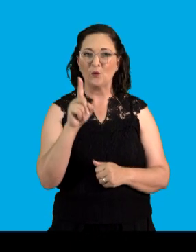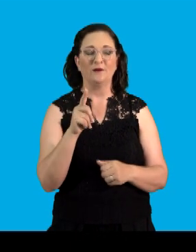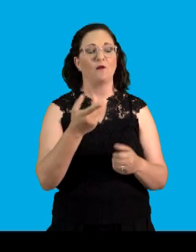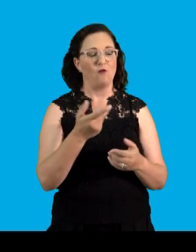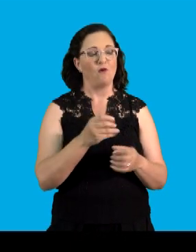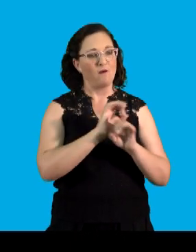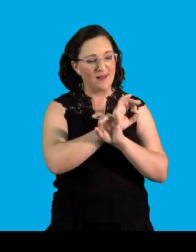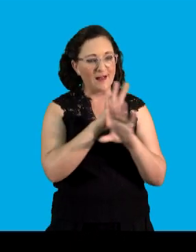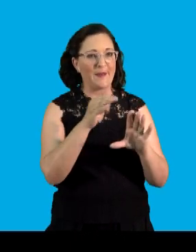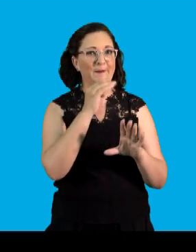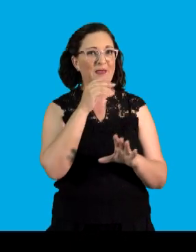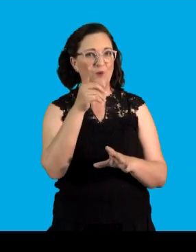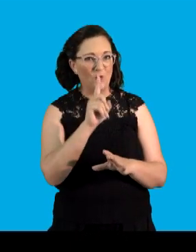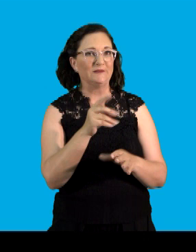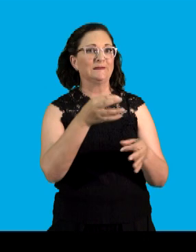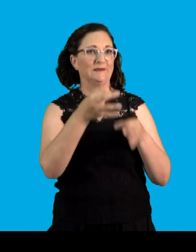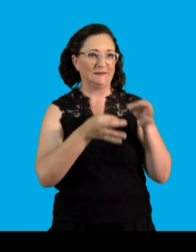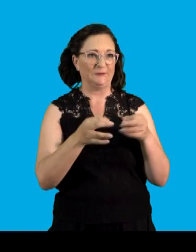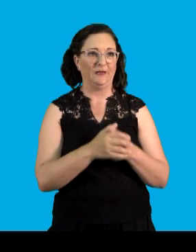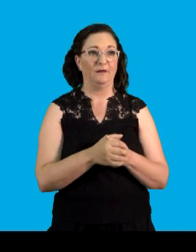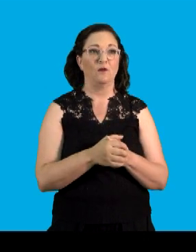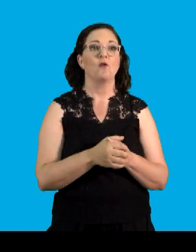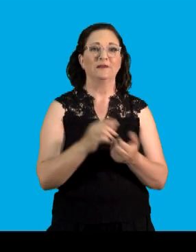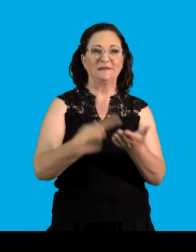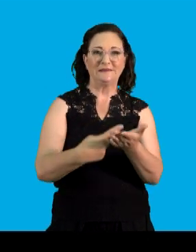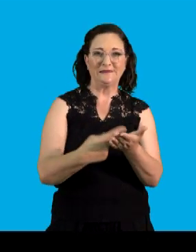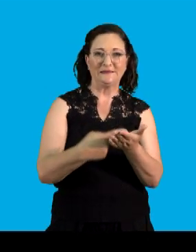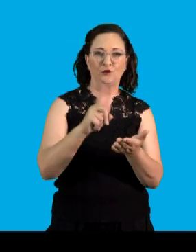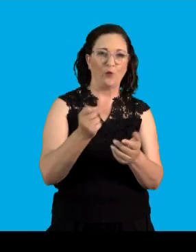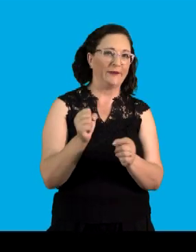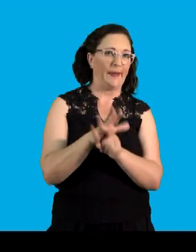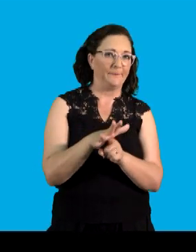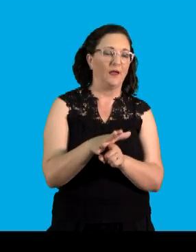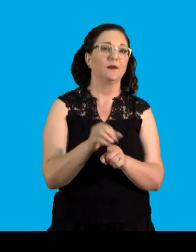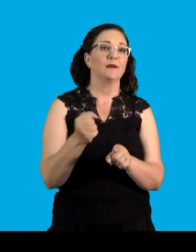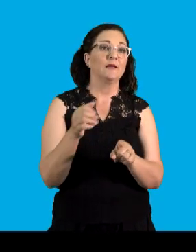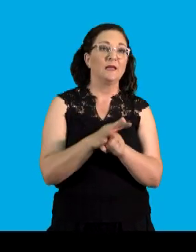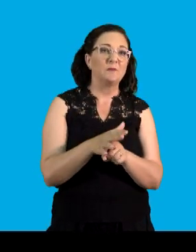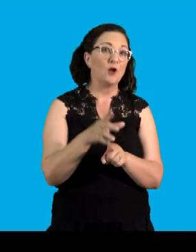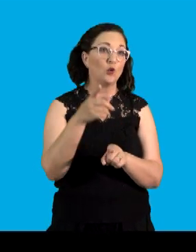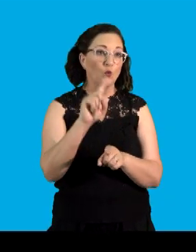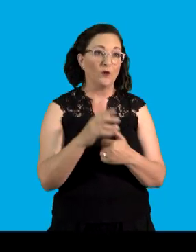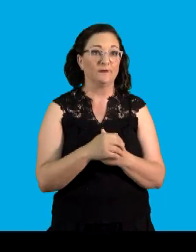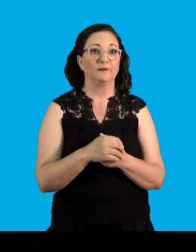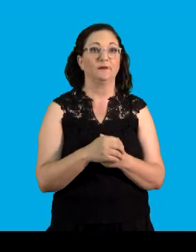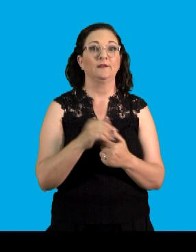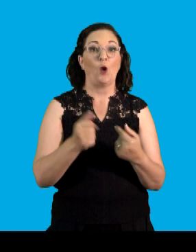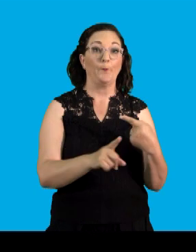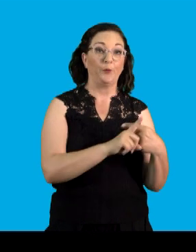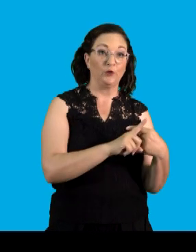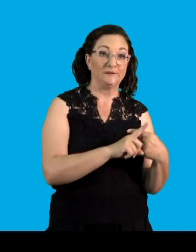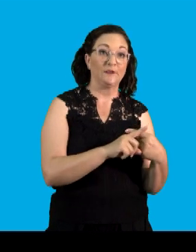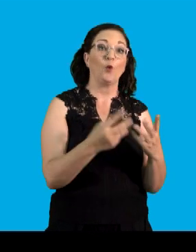meaning. When they say discuss the impact, so you hear, don't forget, impact refers to what? It refers to the